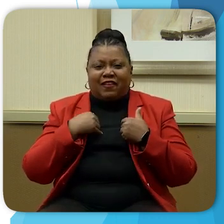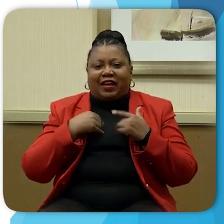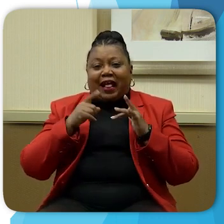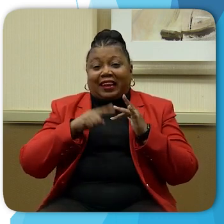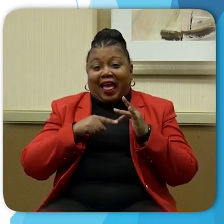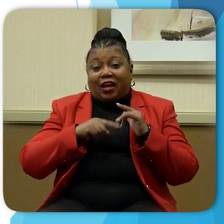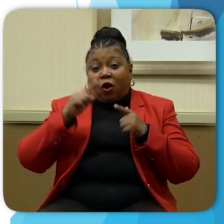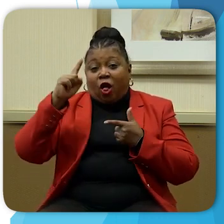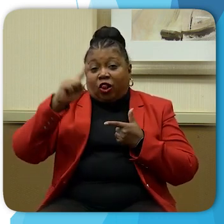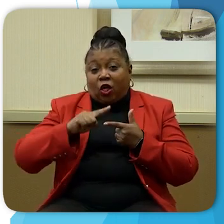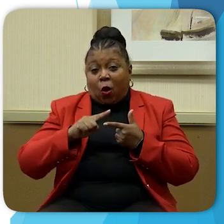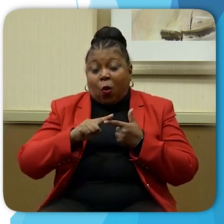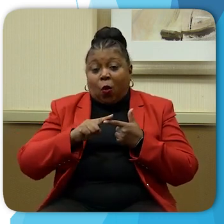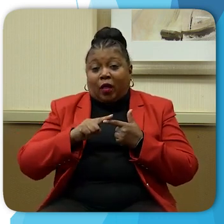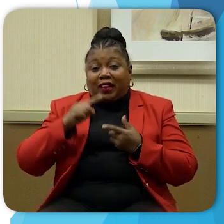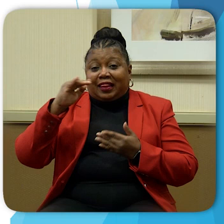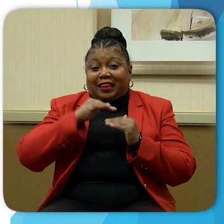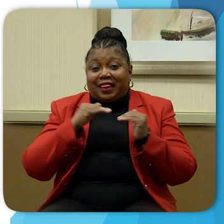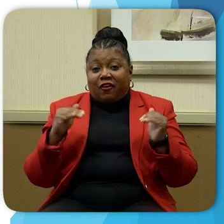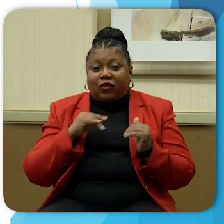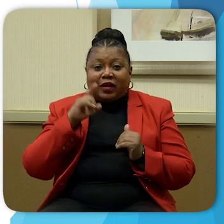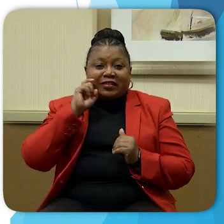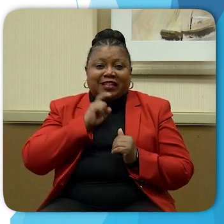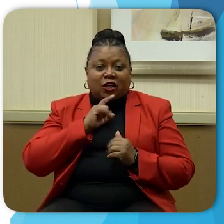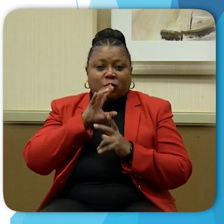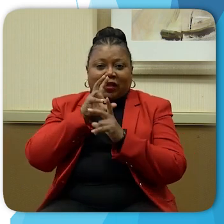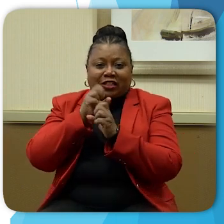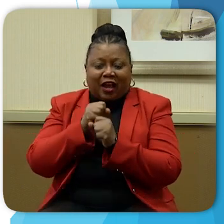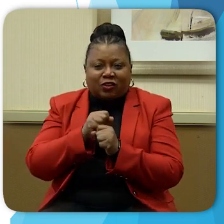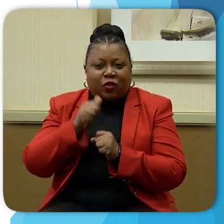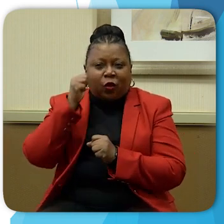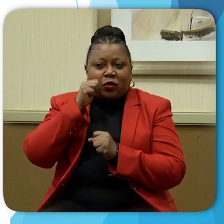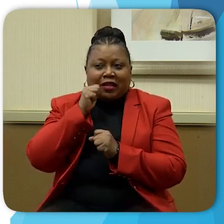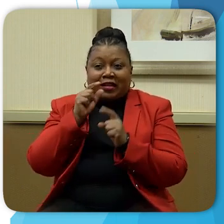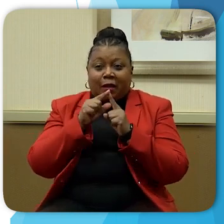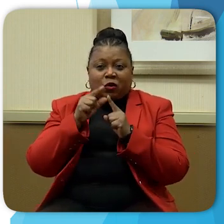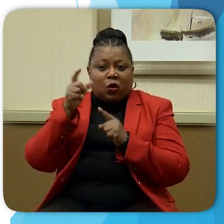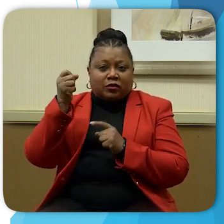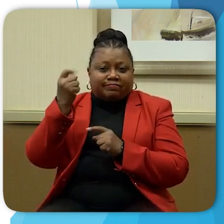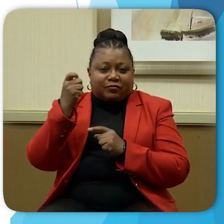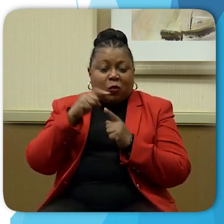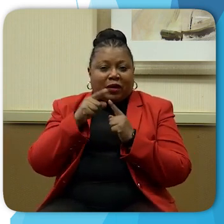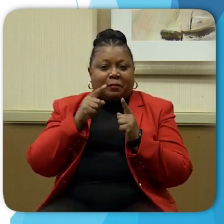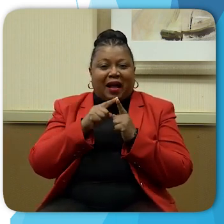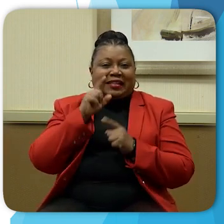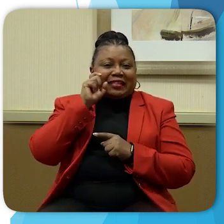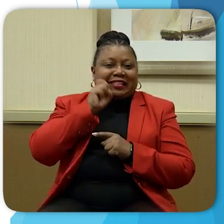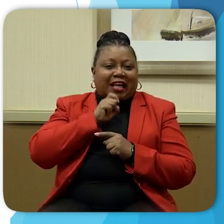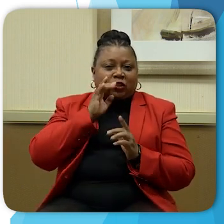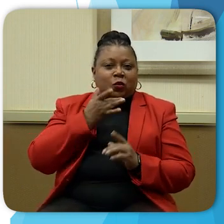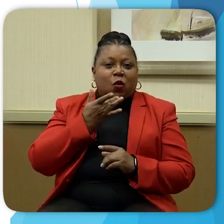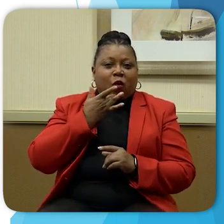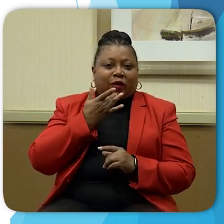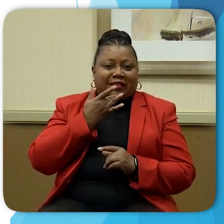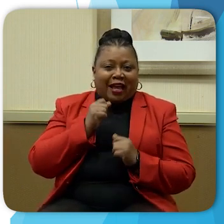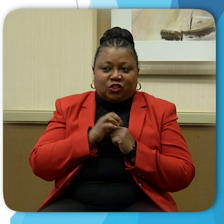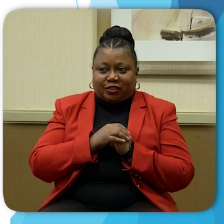lack or a low level of sexual attraction. Those are kind of the common words that we hear when we hear about sexual